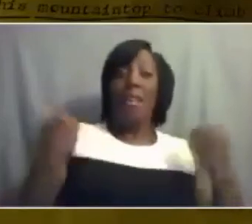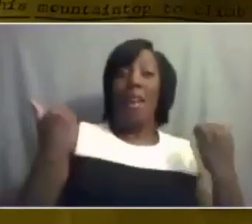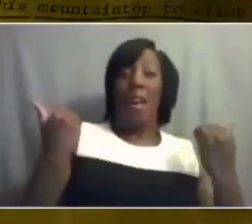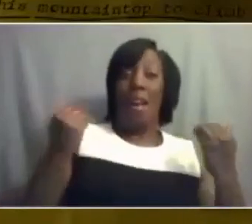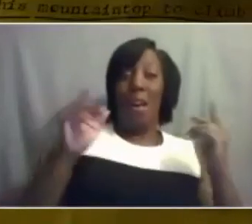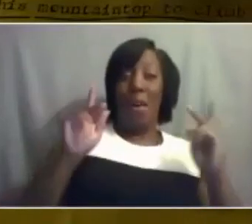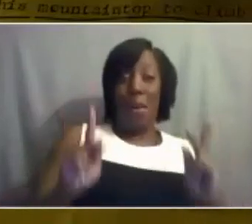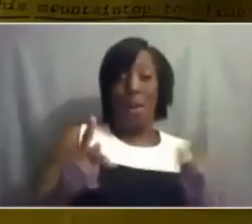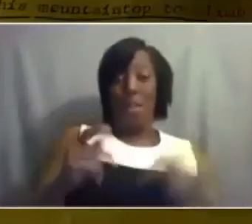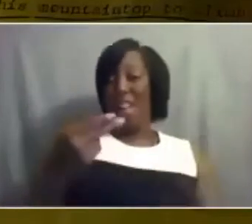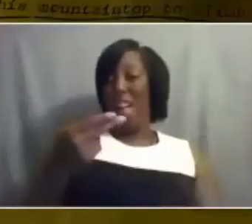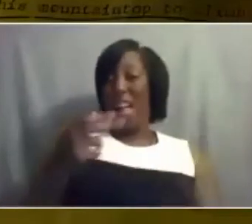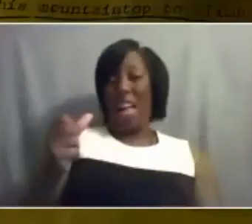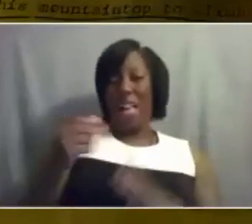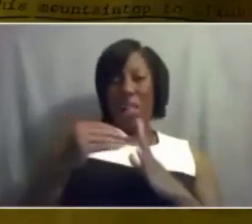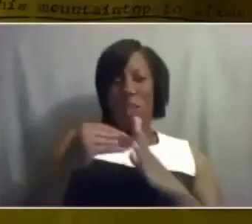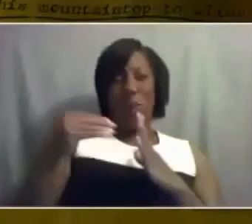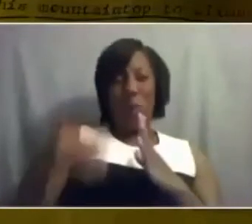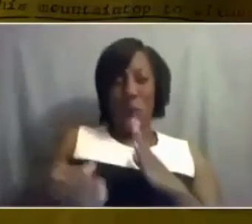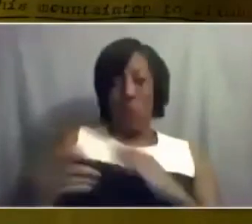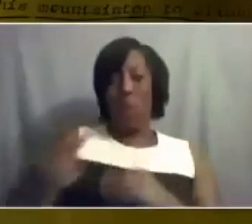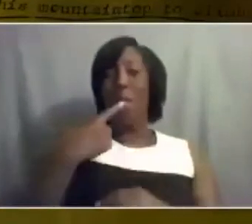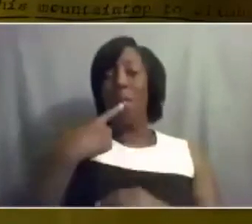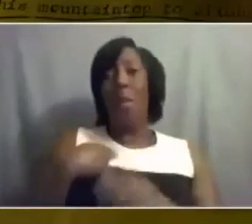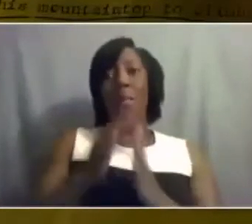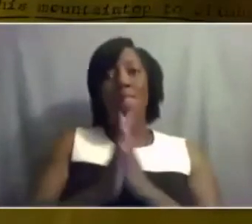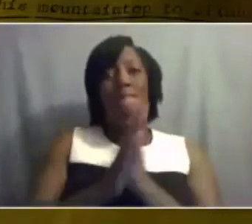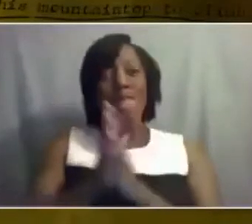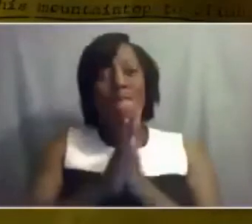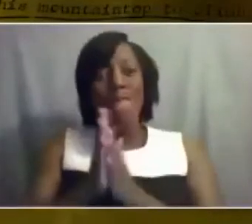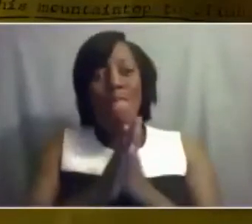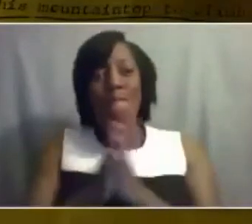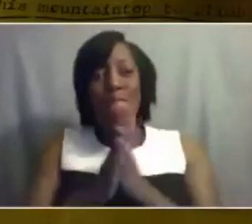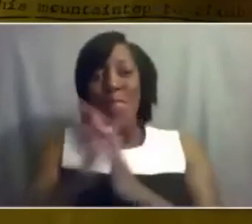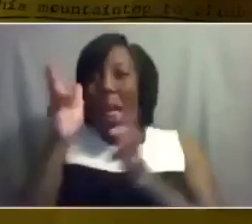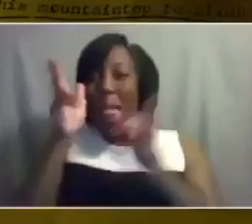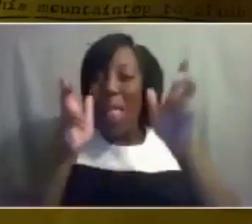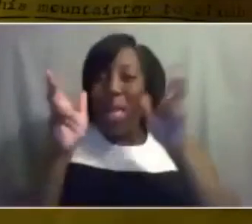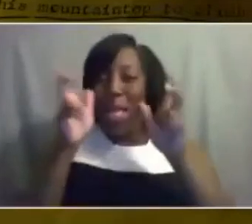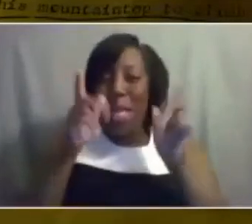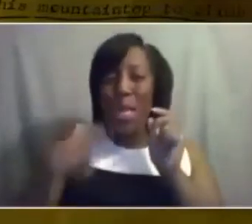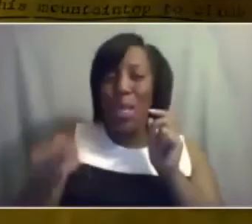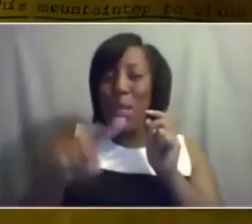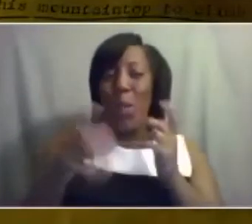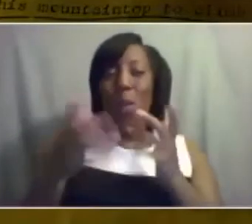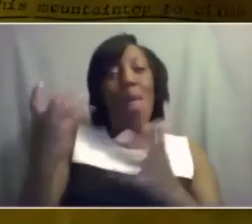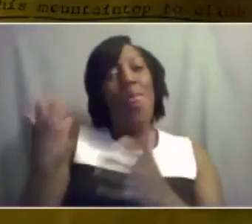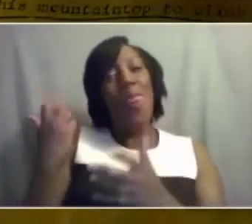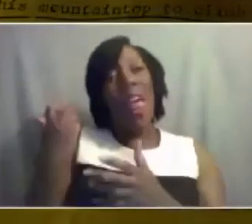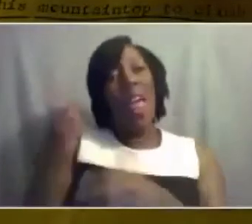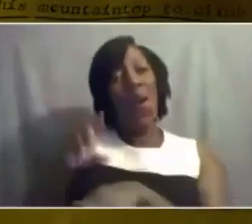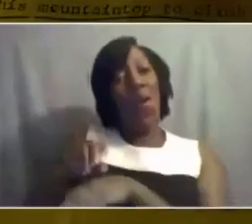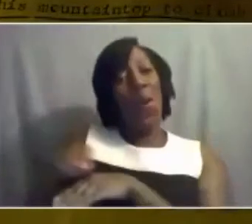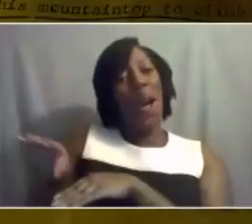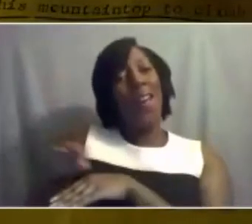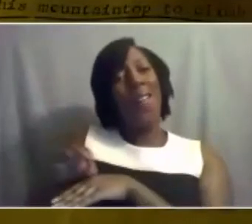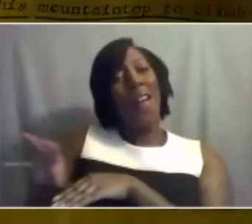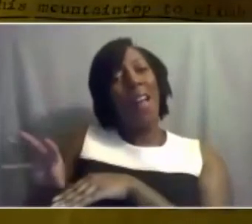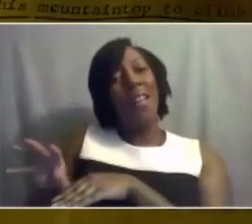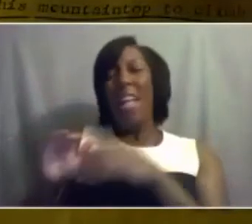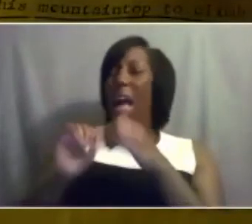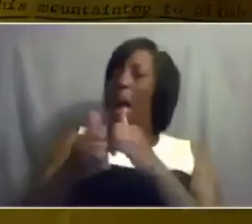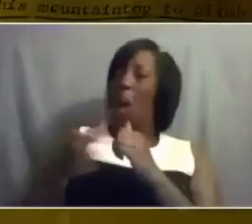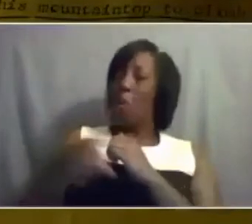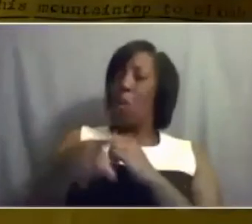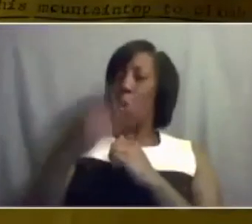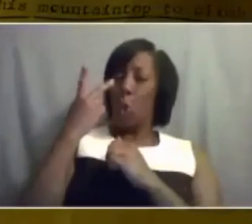said that they were very inspired by listening to all of you this evening and want advice about what the role of young people are and what